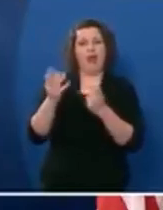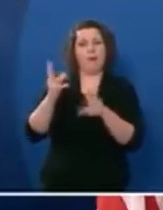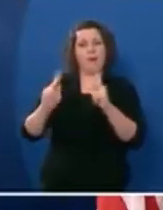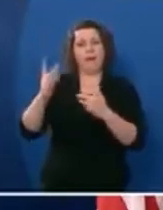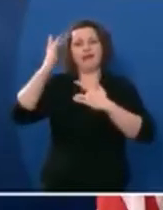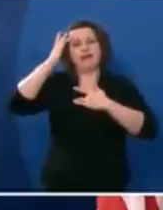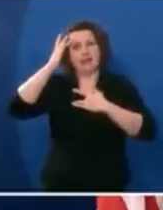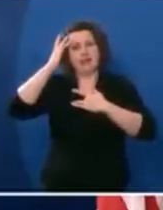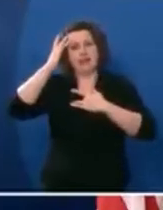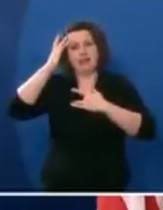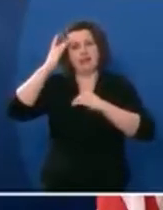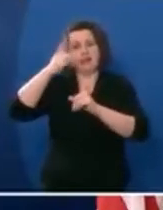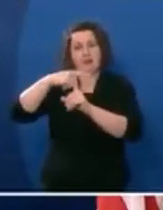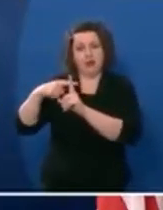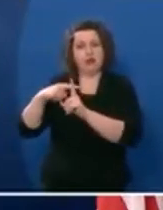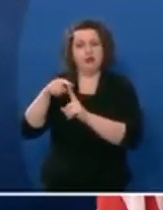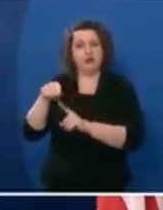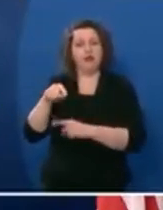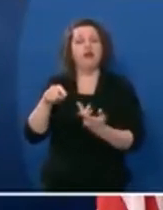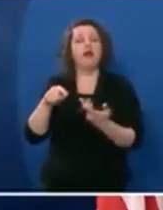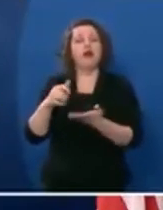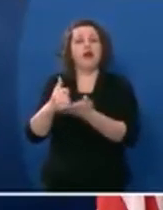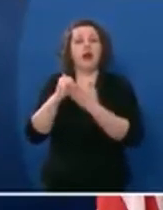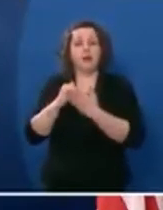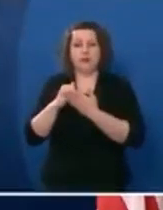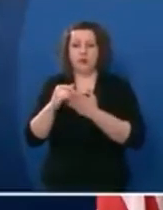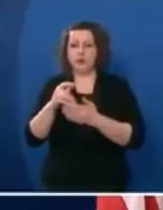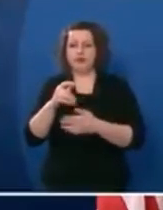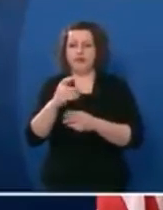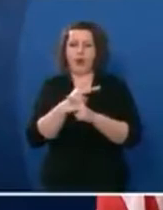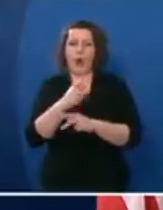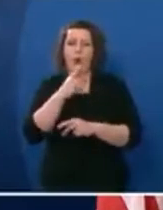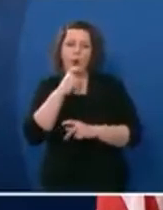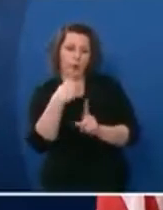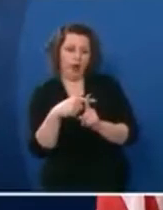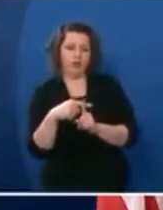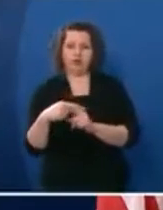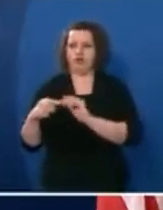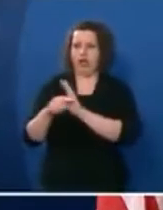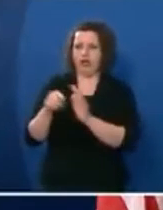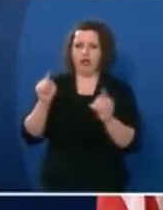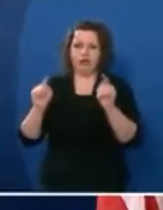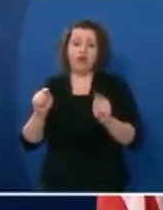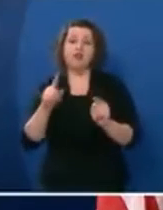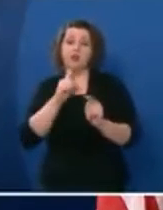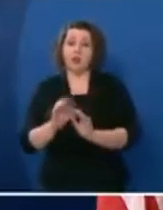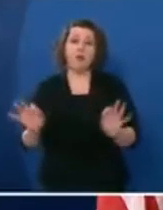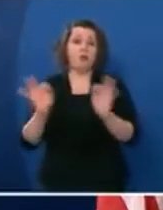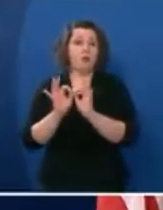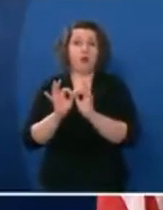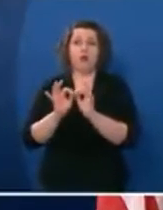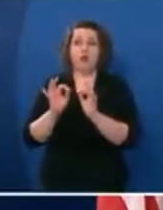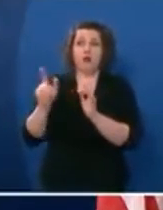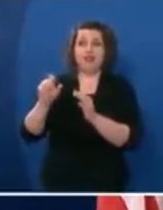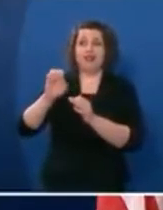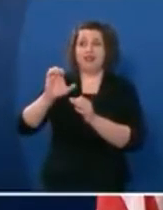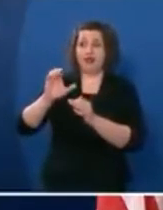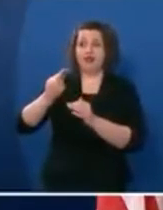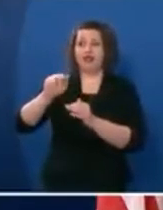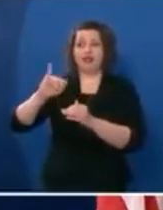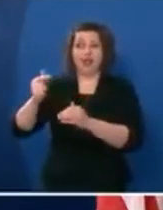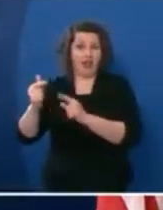virus activity. It helps us identify who's positive and negative, which is crucial, as we've talked about what Secretary Nag